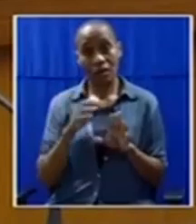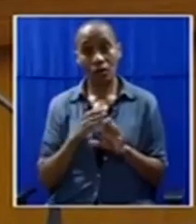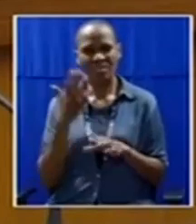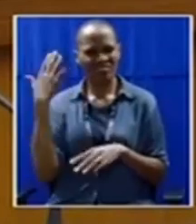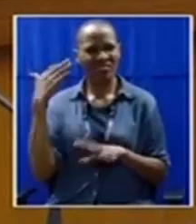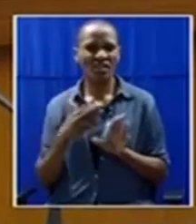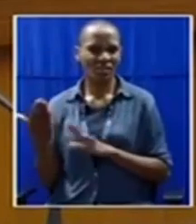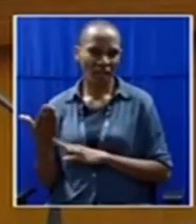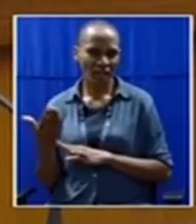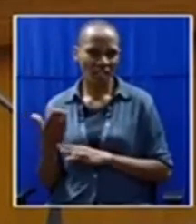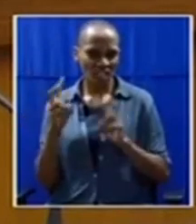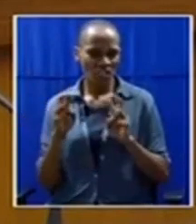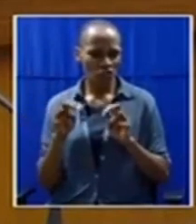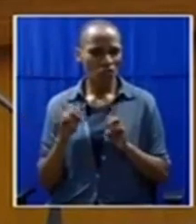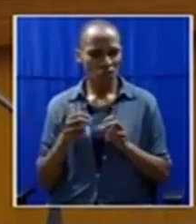institutions supporting democracy.